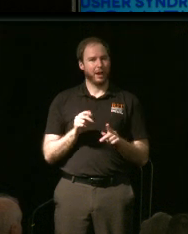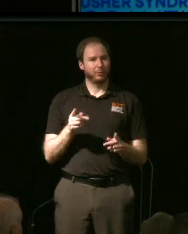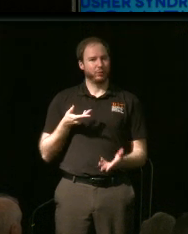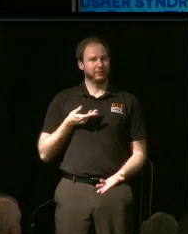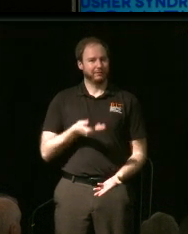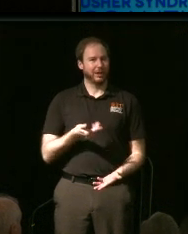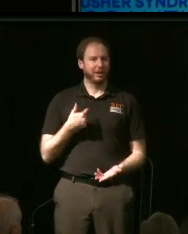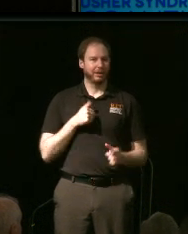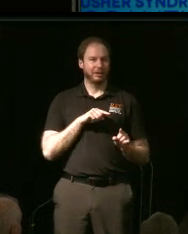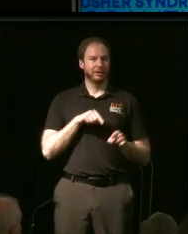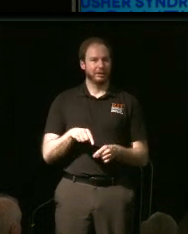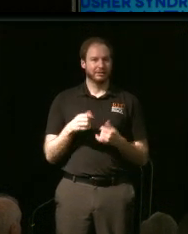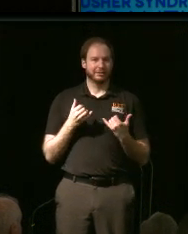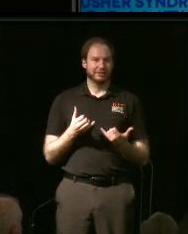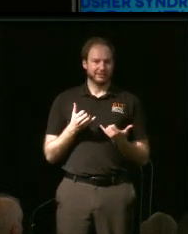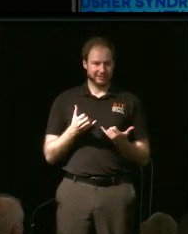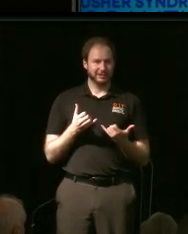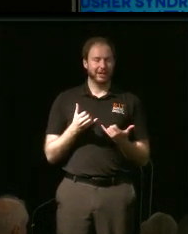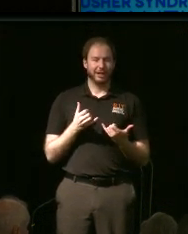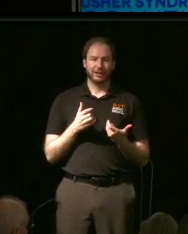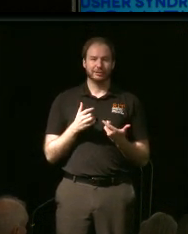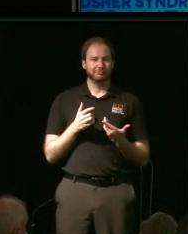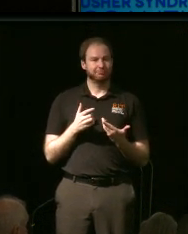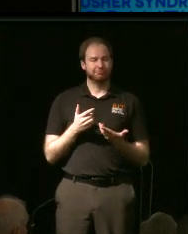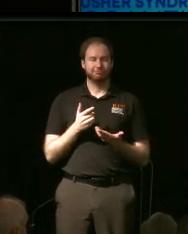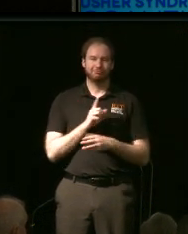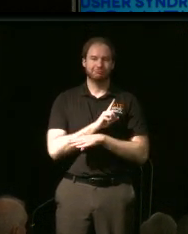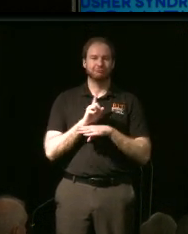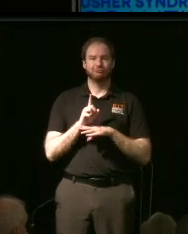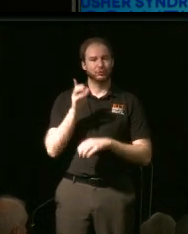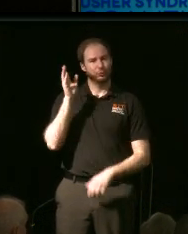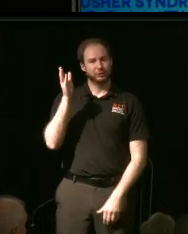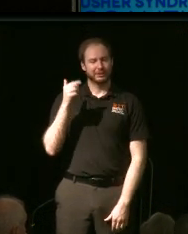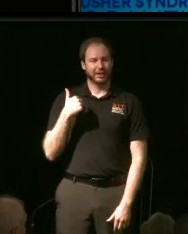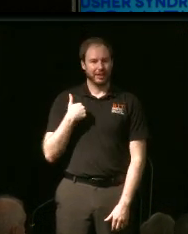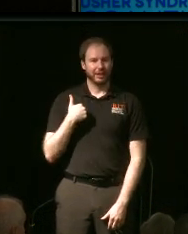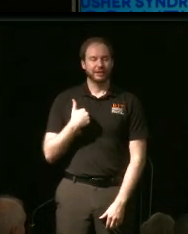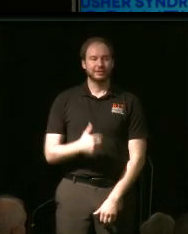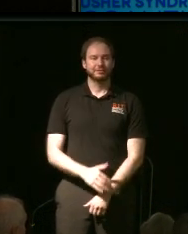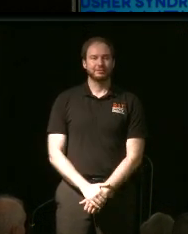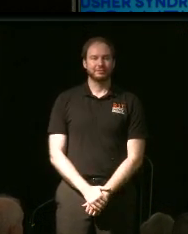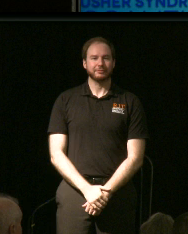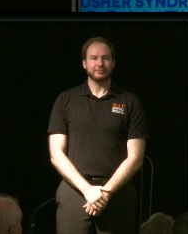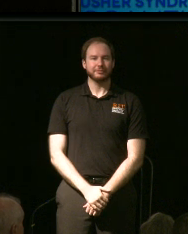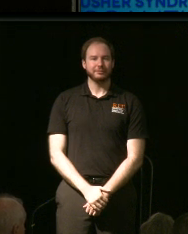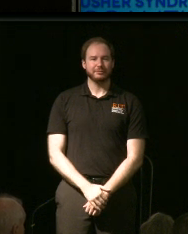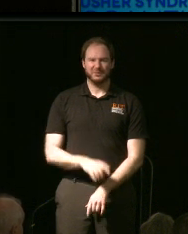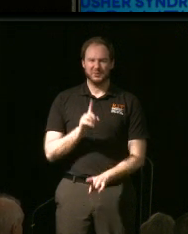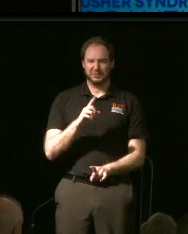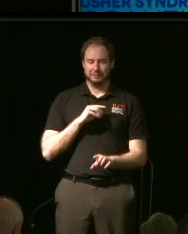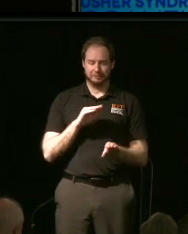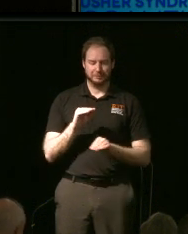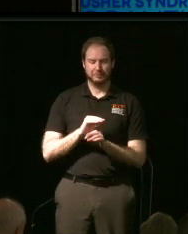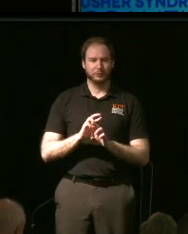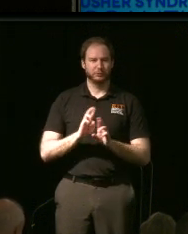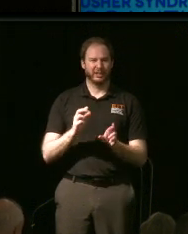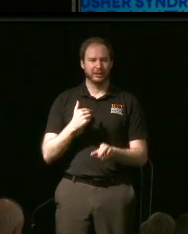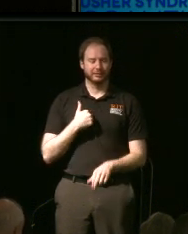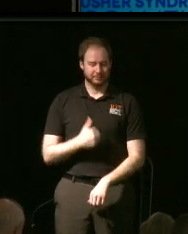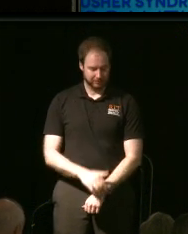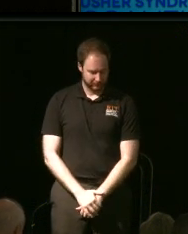to be here today to present to you. And I'm going to get myself oriented here for